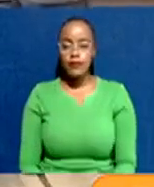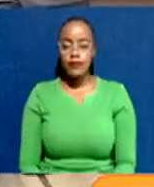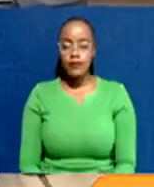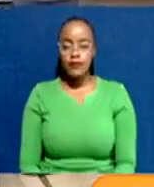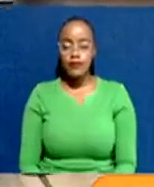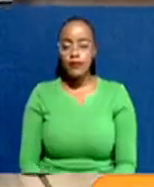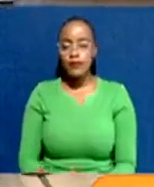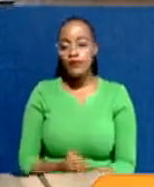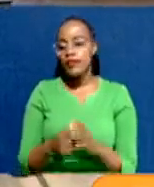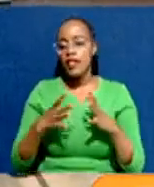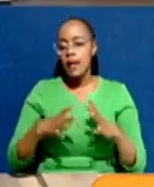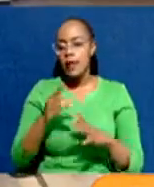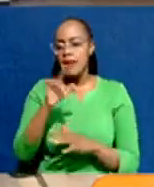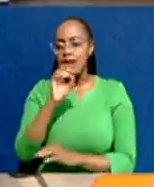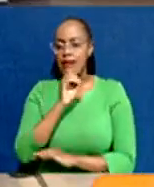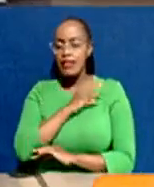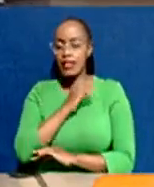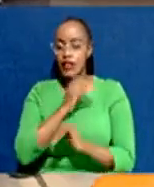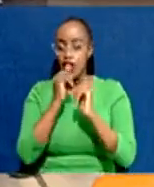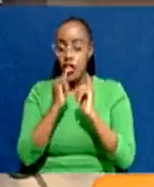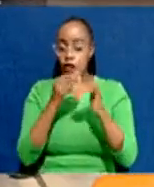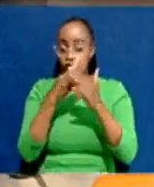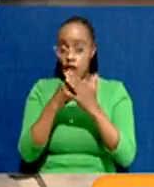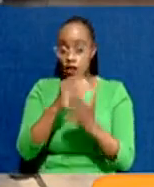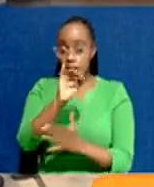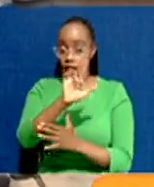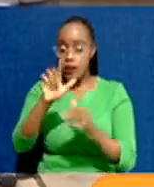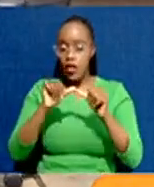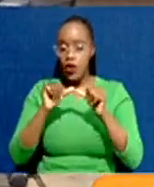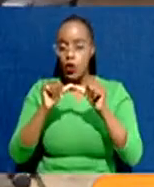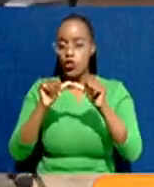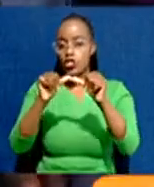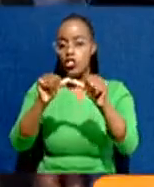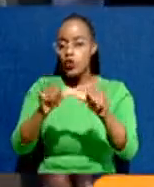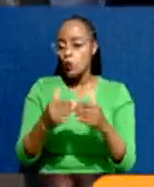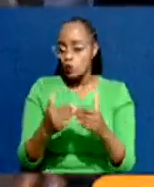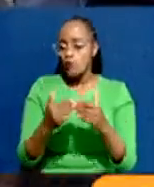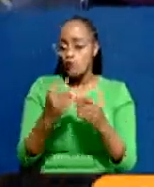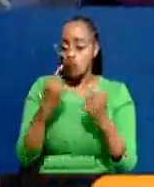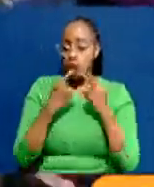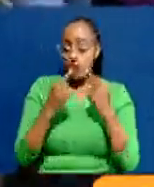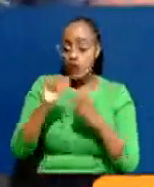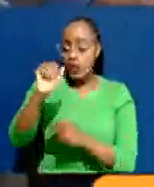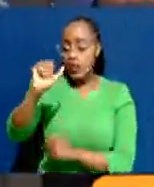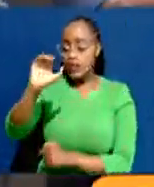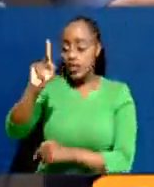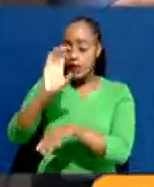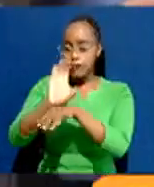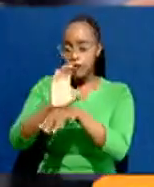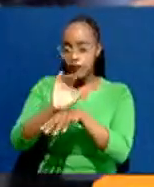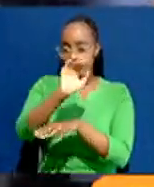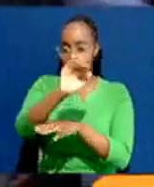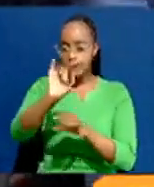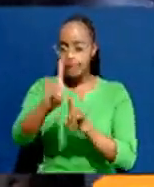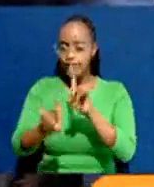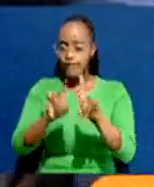The public outrage against the new finance bill continues to gather momentum, with the Anglican Church calling for scrutiny